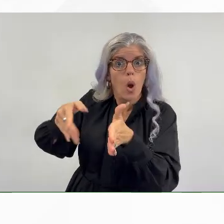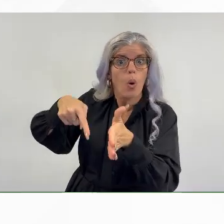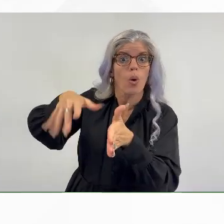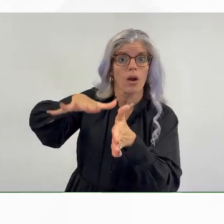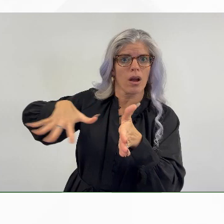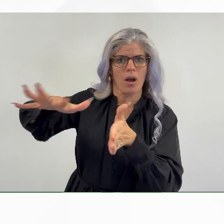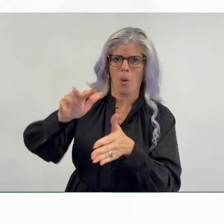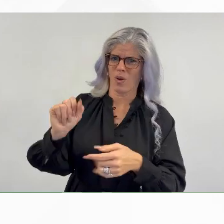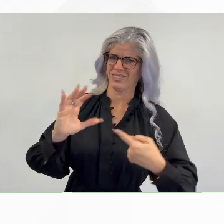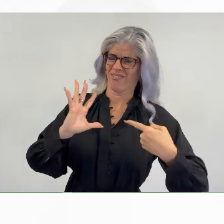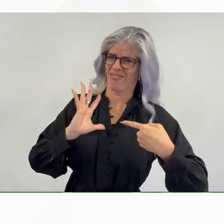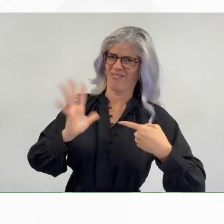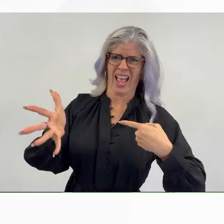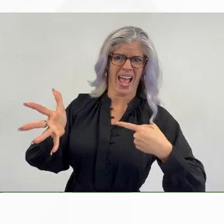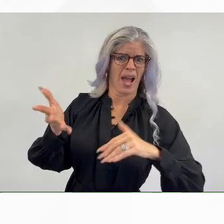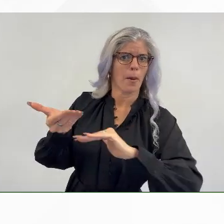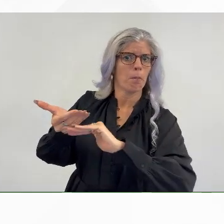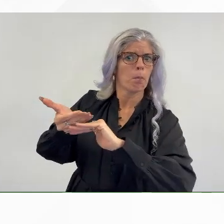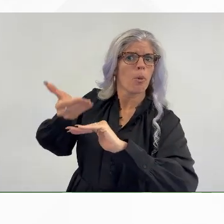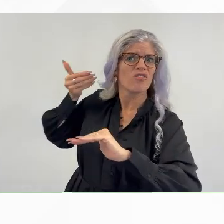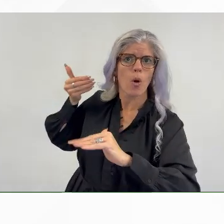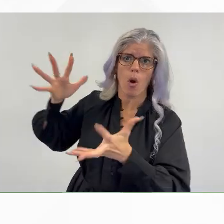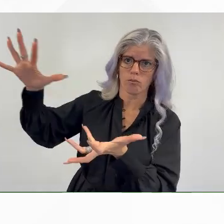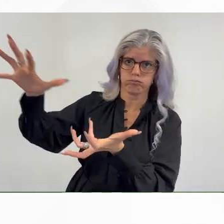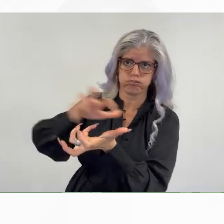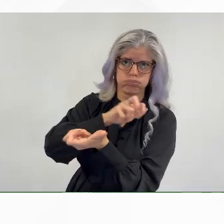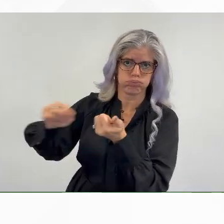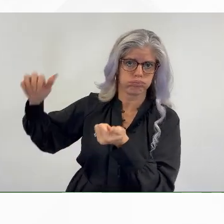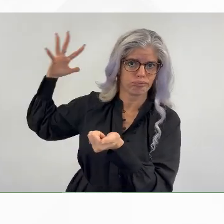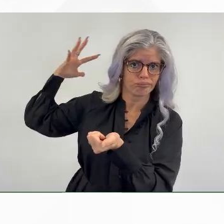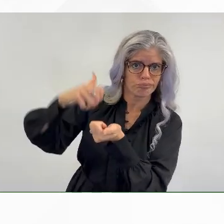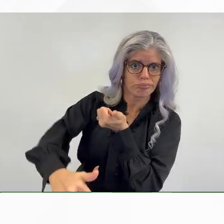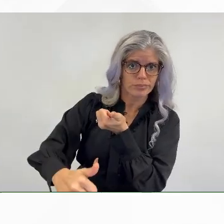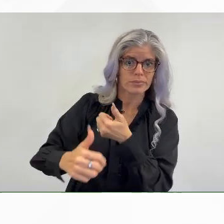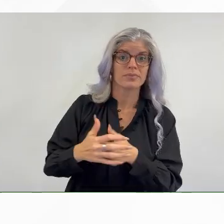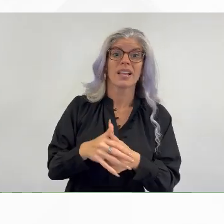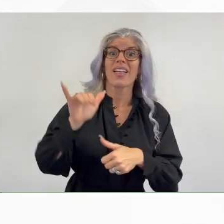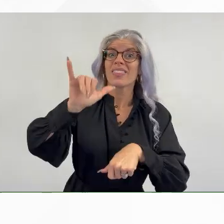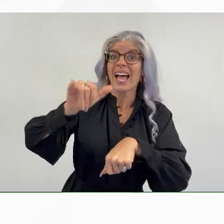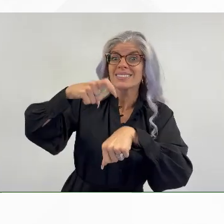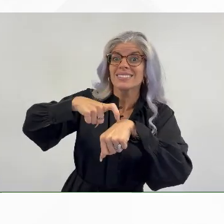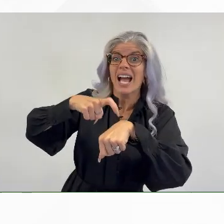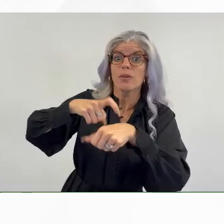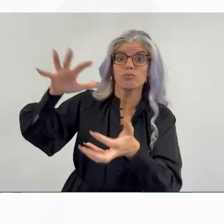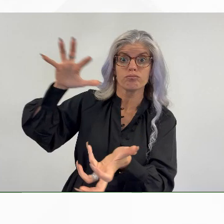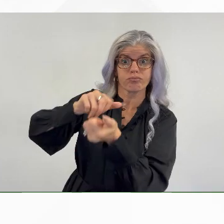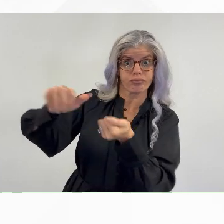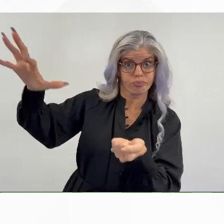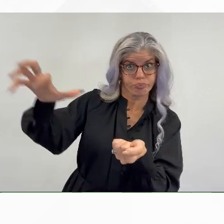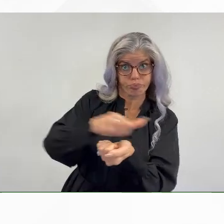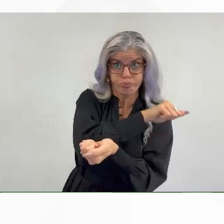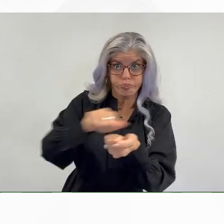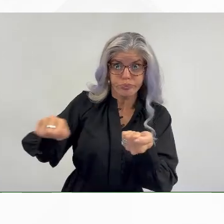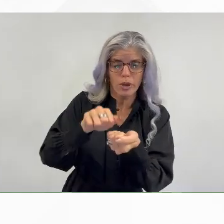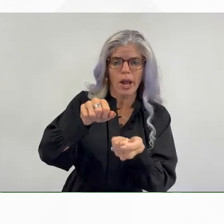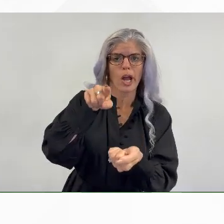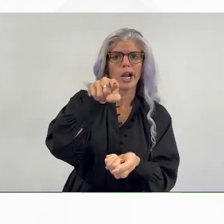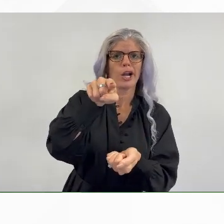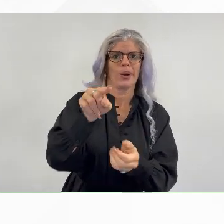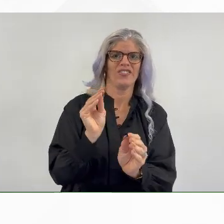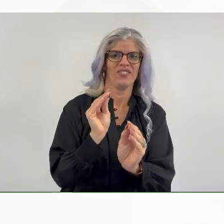recent safety inspections on hand or available. Now, some ineligible examples of Category C projects